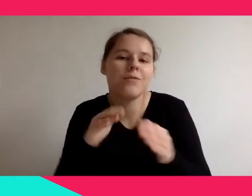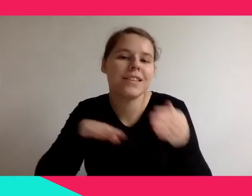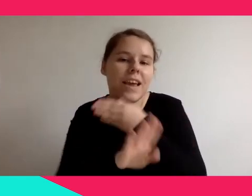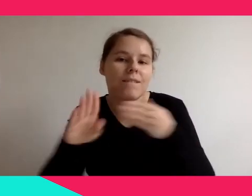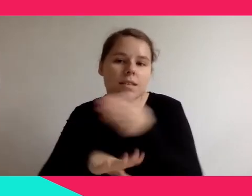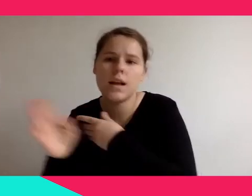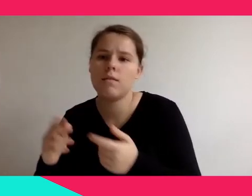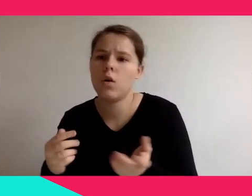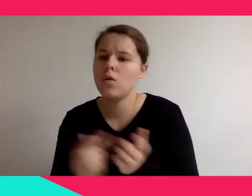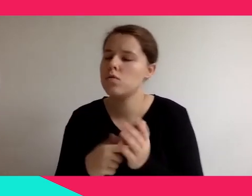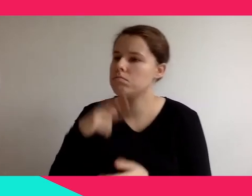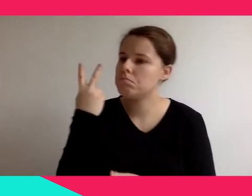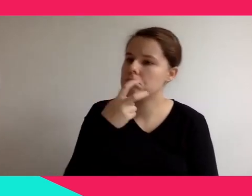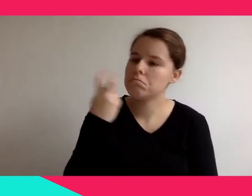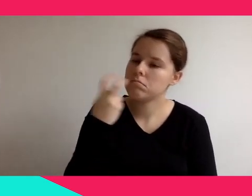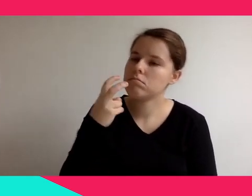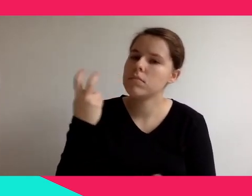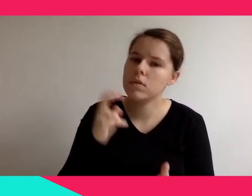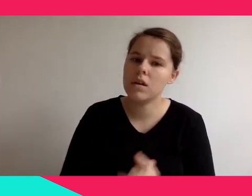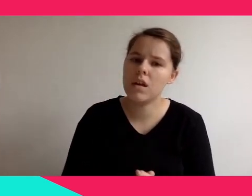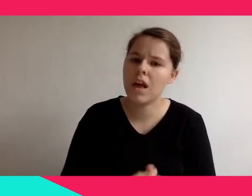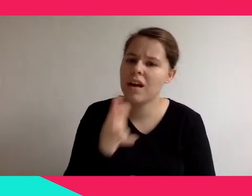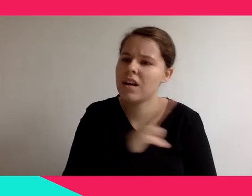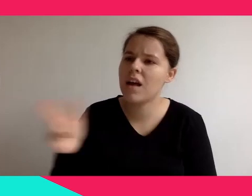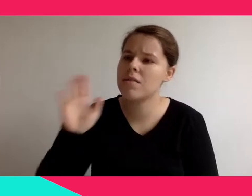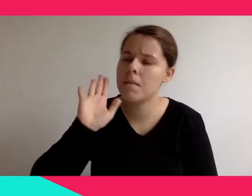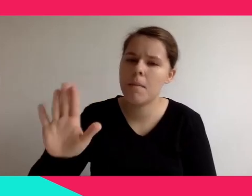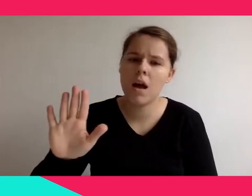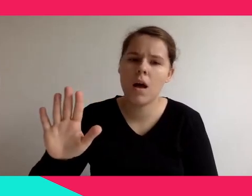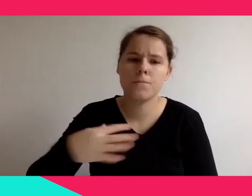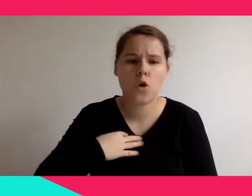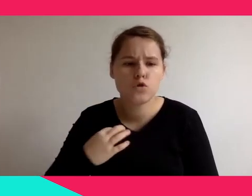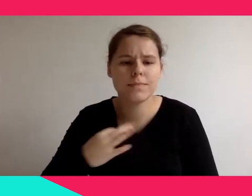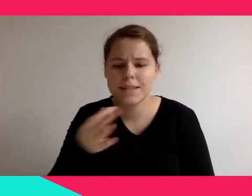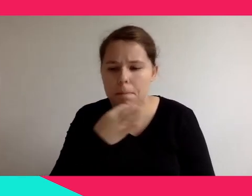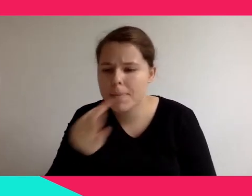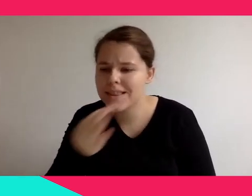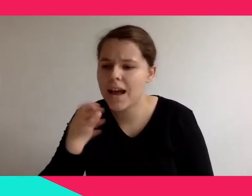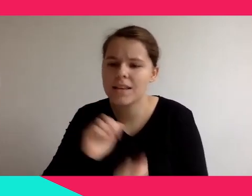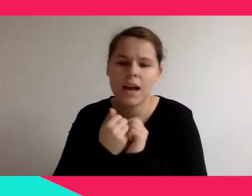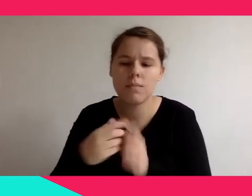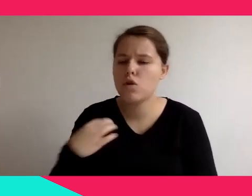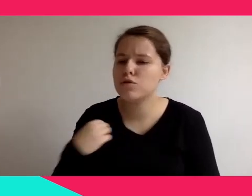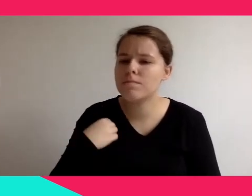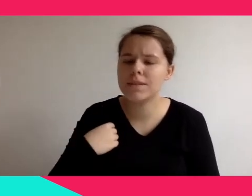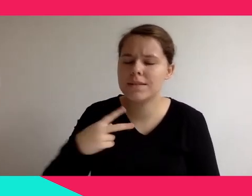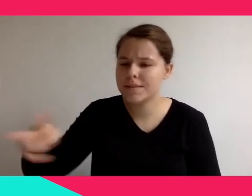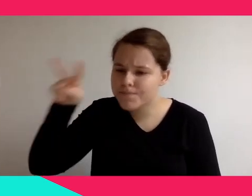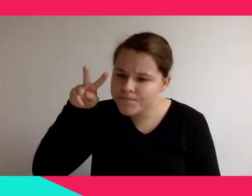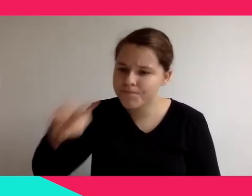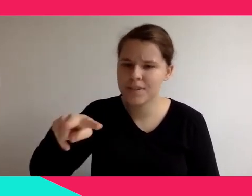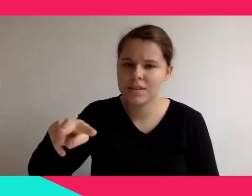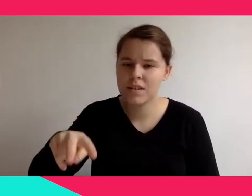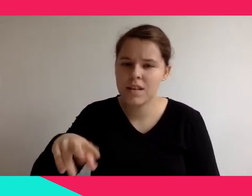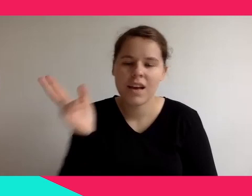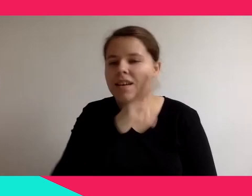a personal question, something that they are fascinated about. I would go, for instance, for the